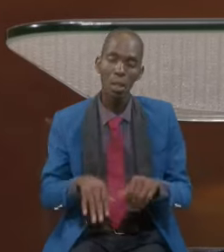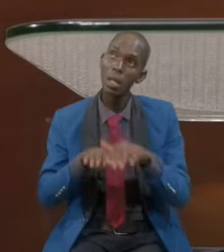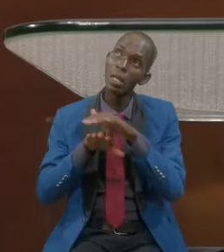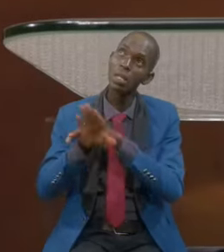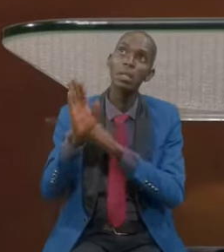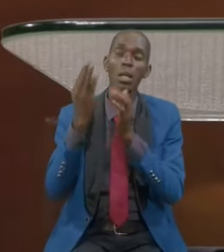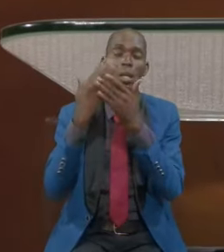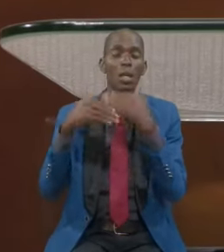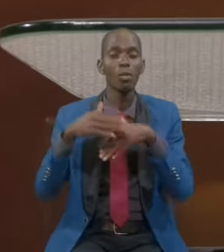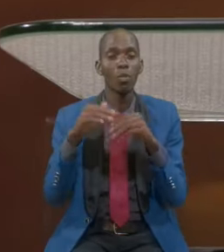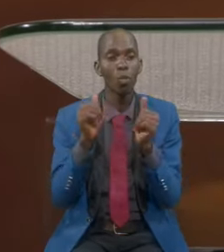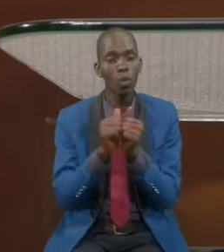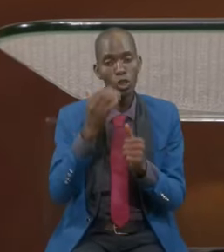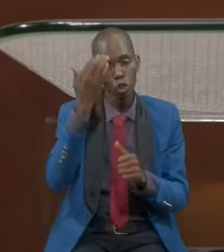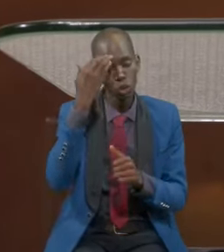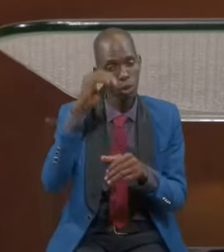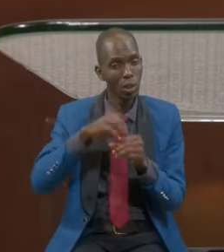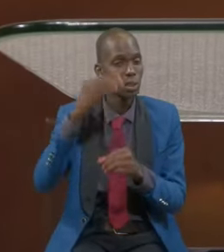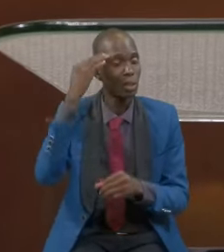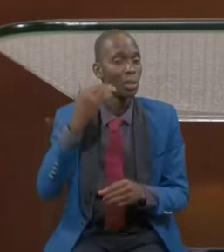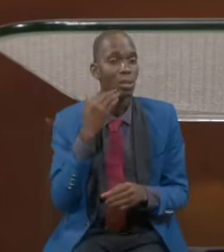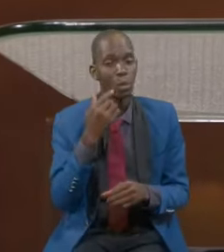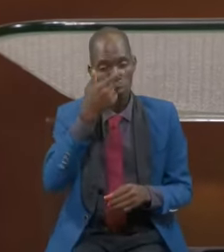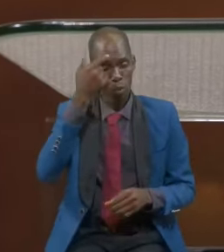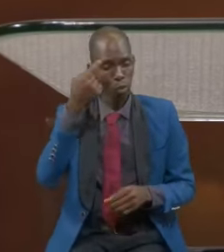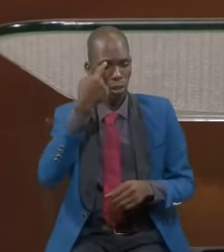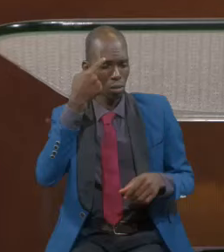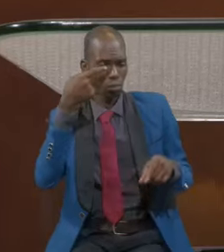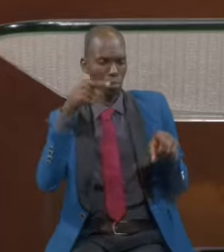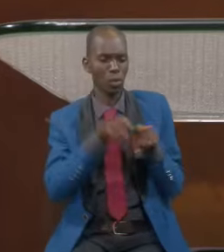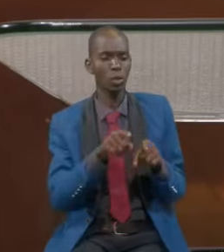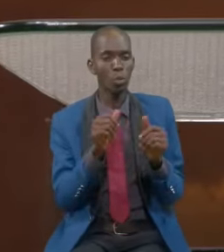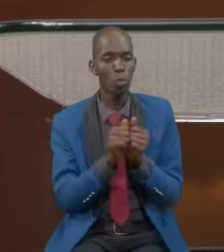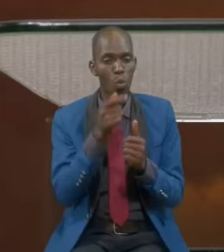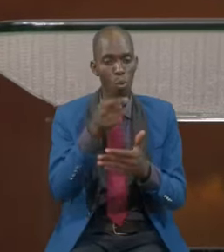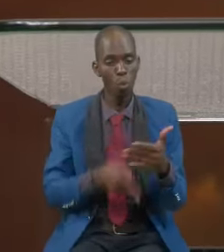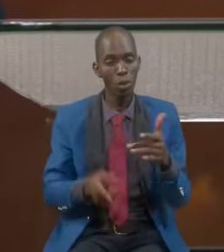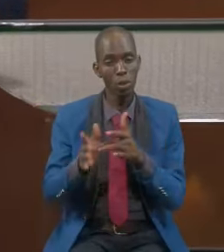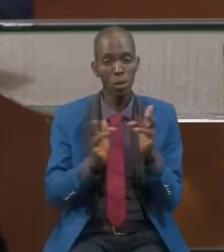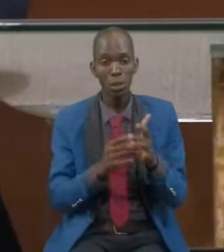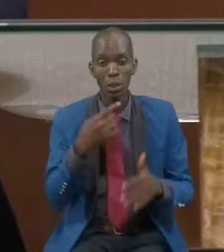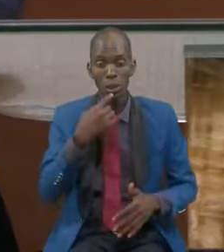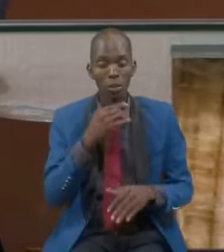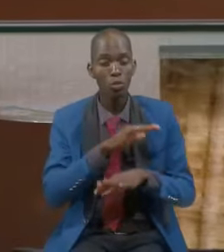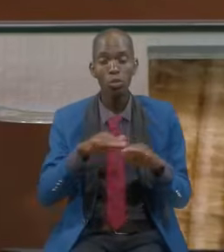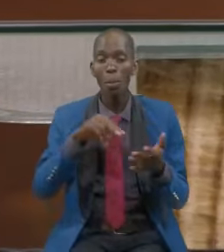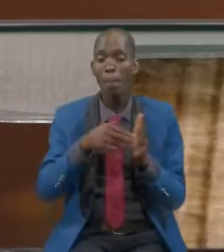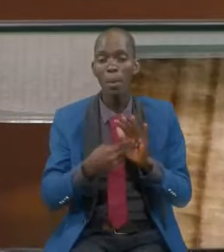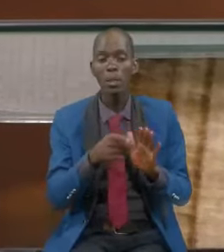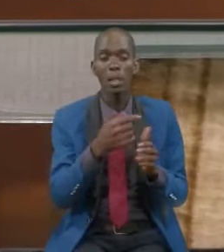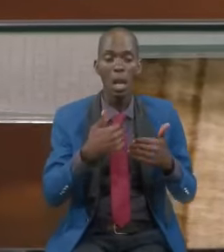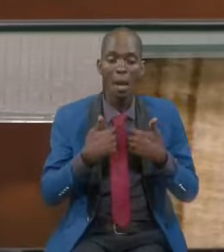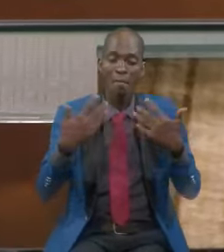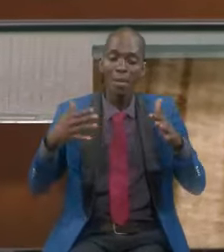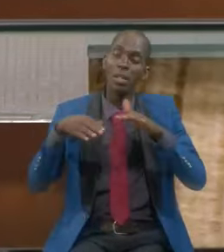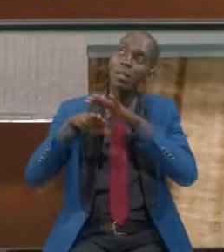God. Just because he agreed with what Jesus has said, that doesn't mean he had entered. There are